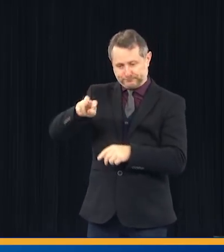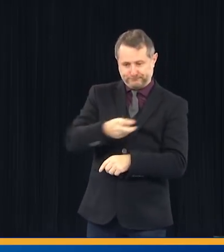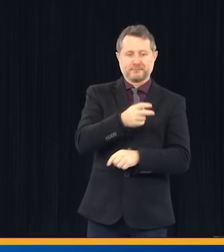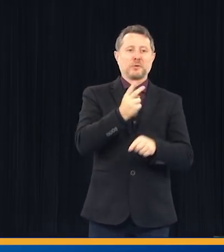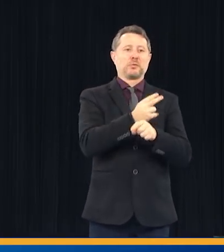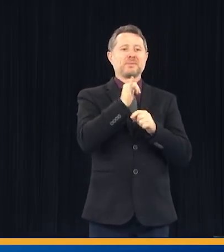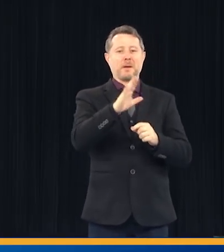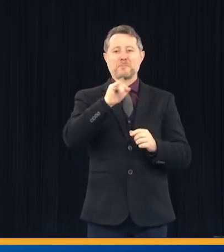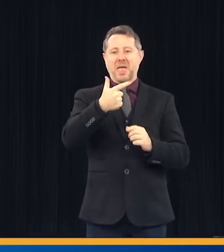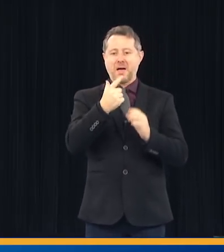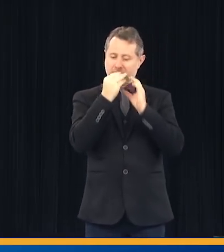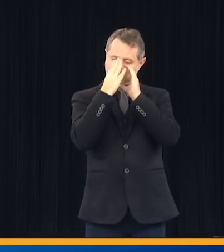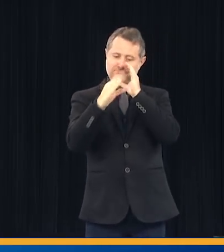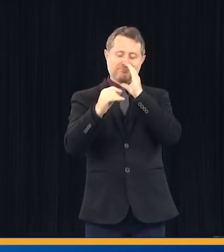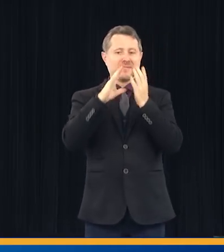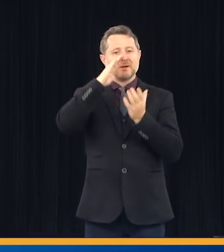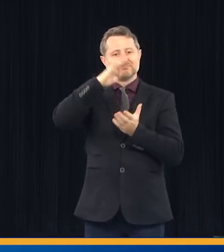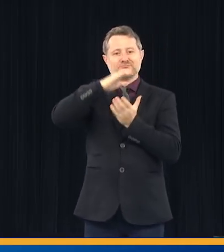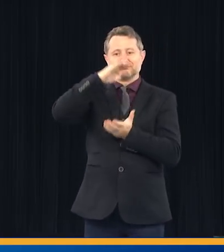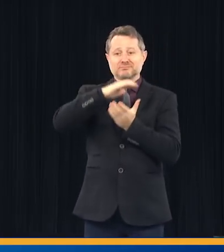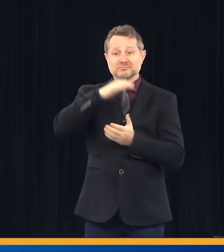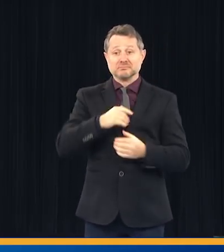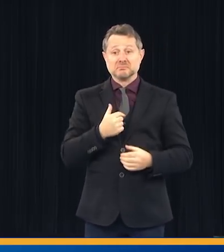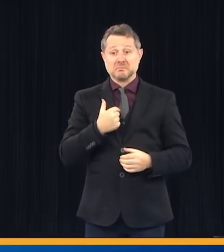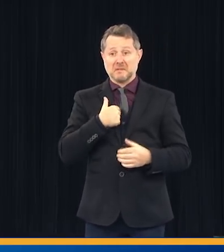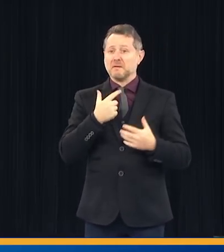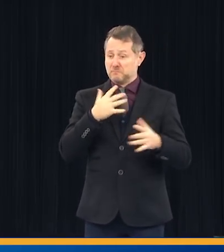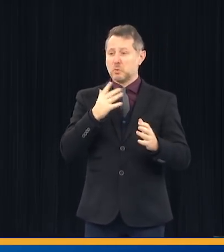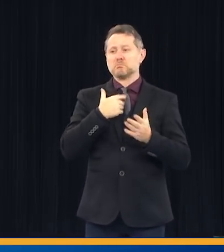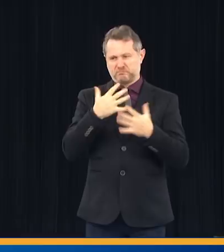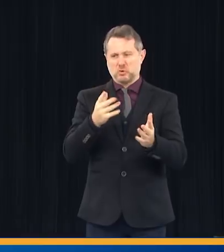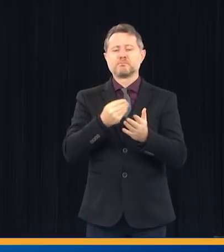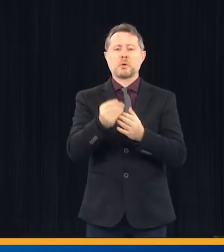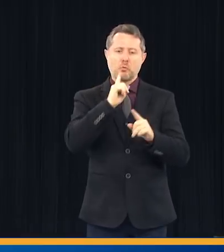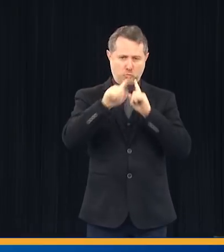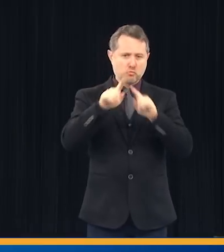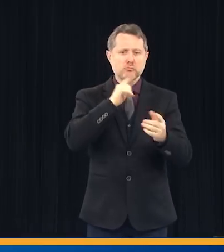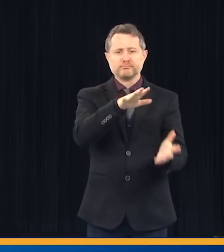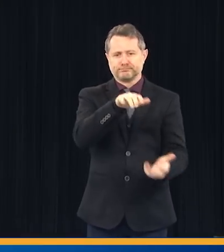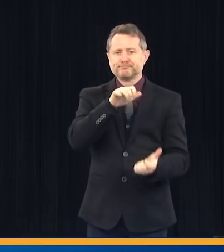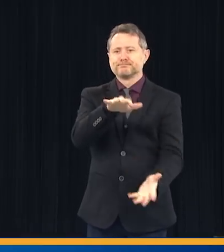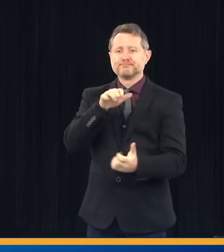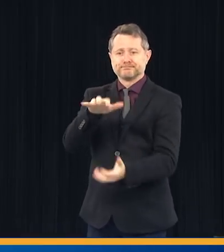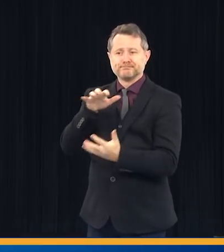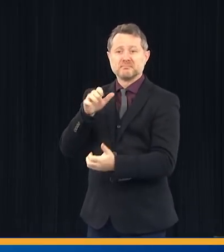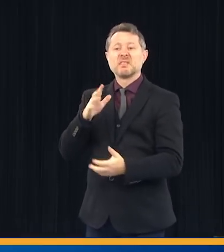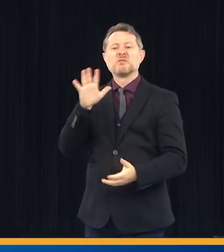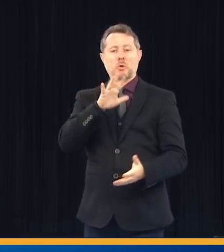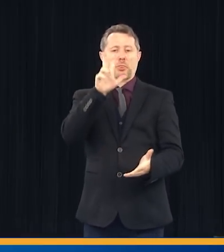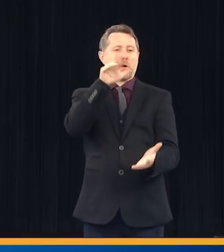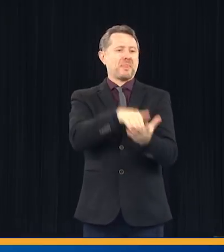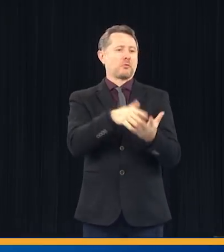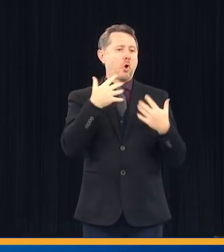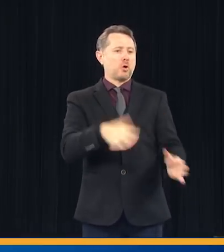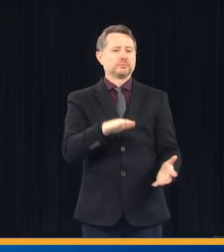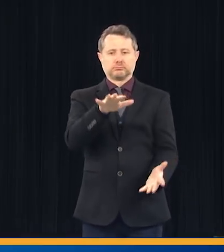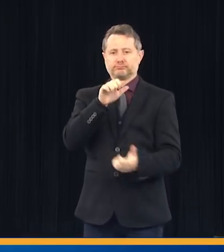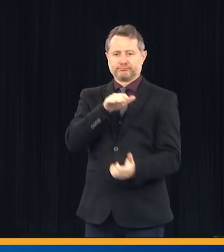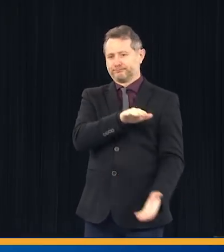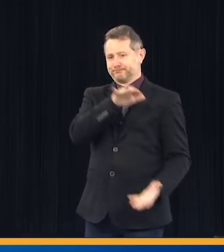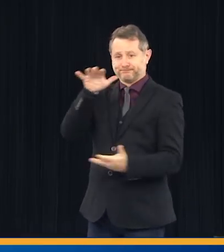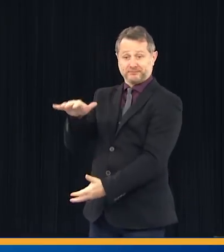We are actually buying these. We've bought about 3,000. We've ordered about an